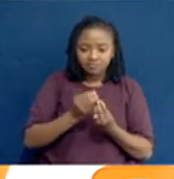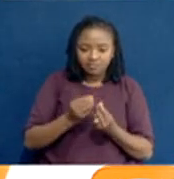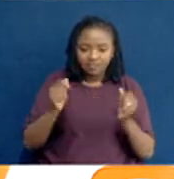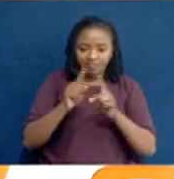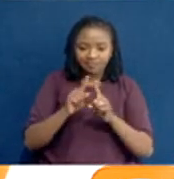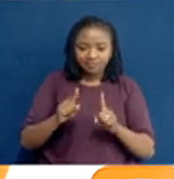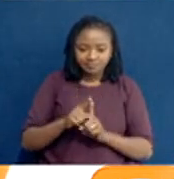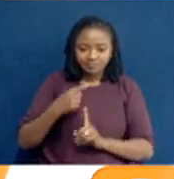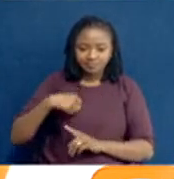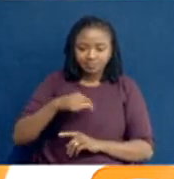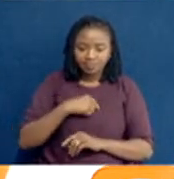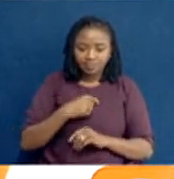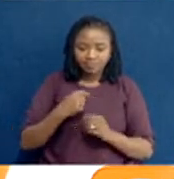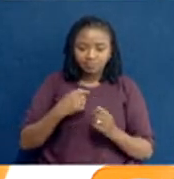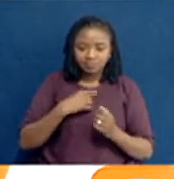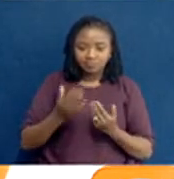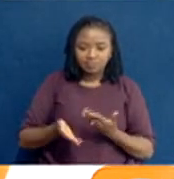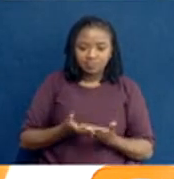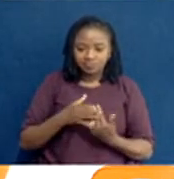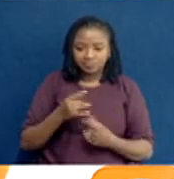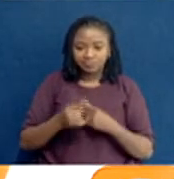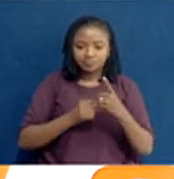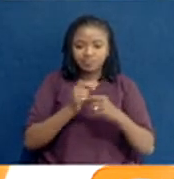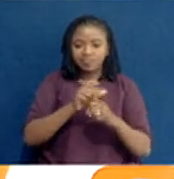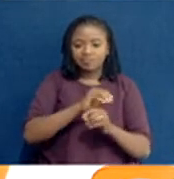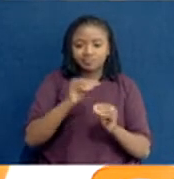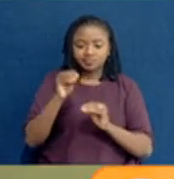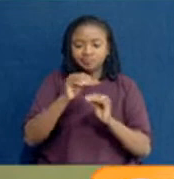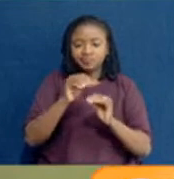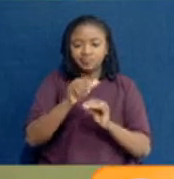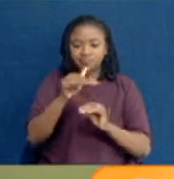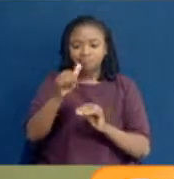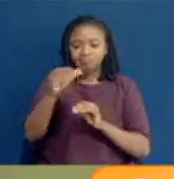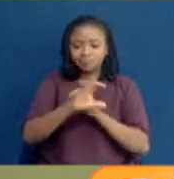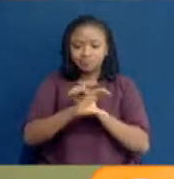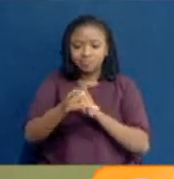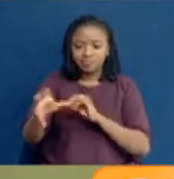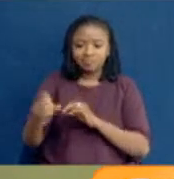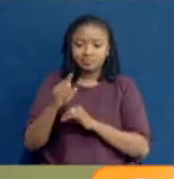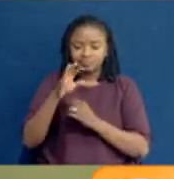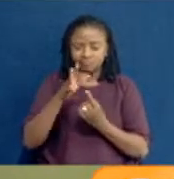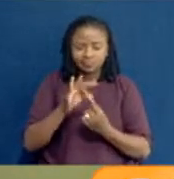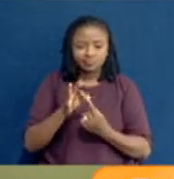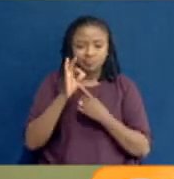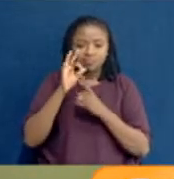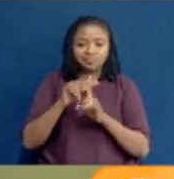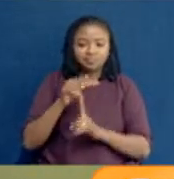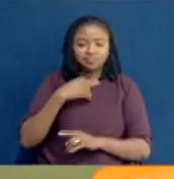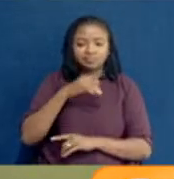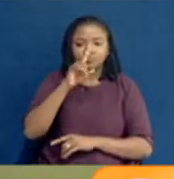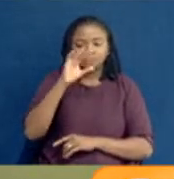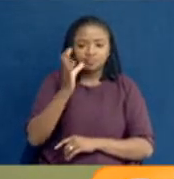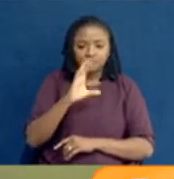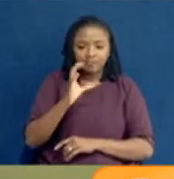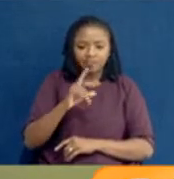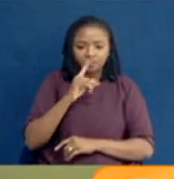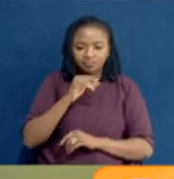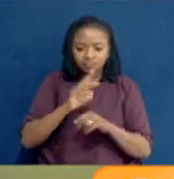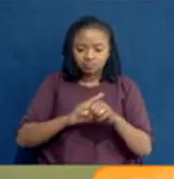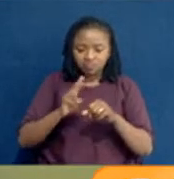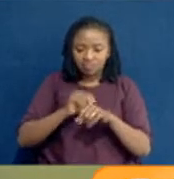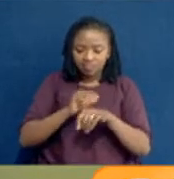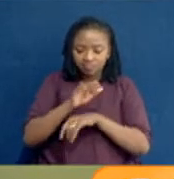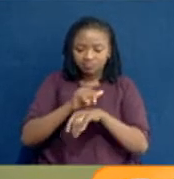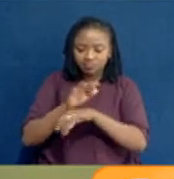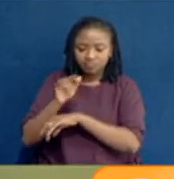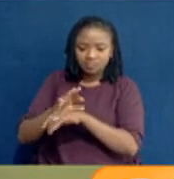also move them into other countries is something that's quite unique for us. We have a client who actually deploys our sensors in schools. So we